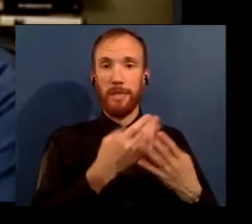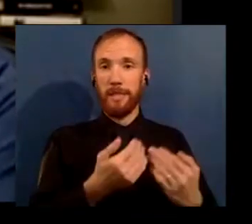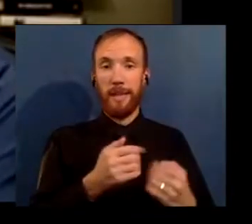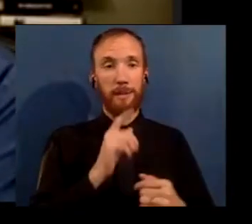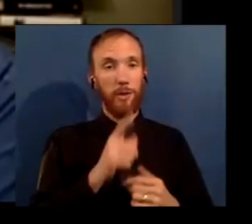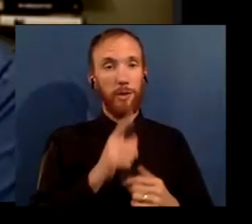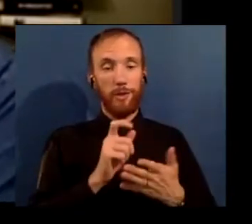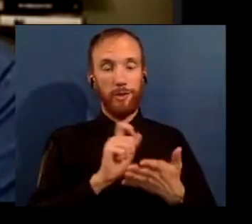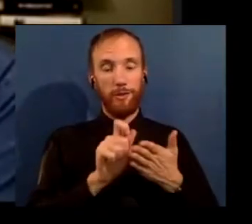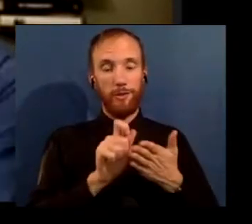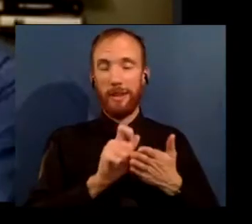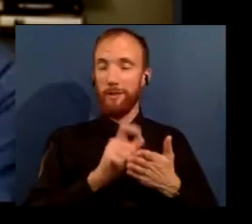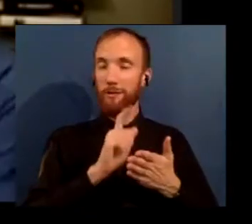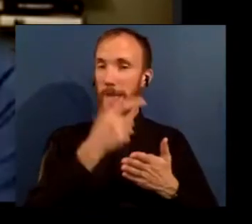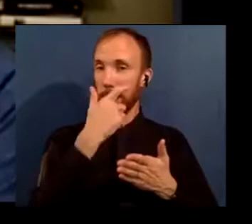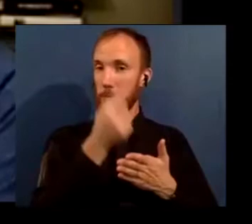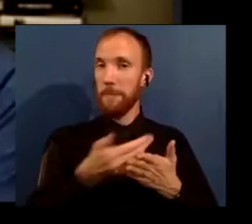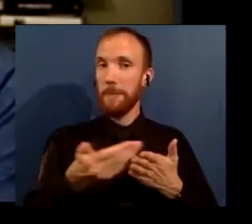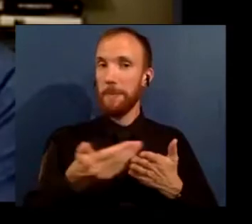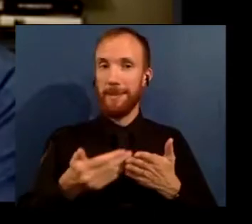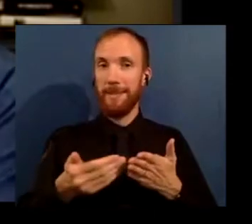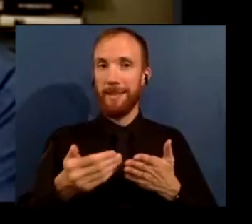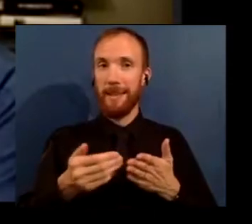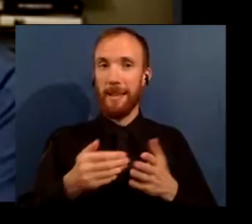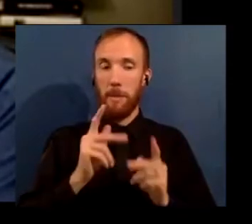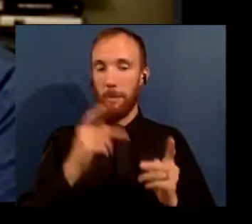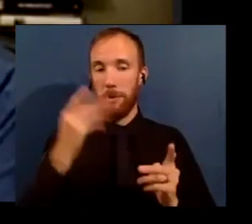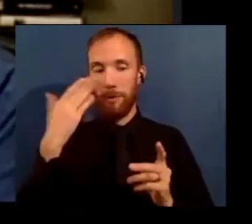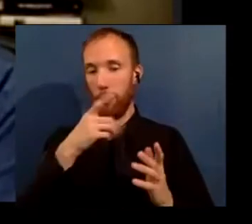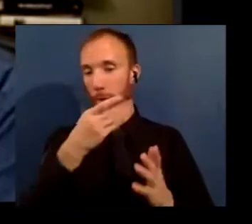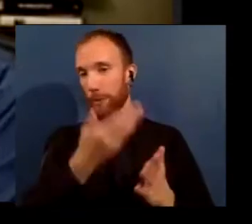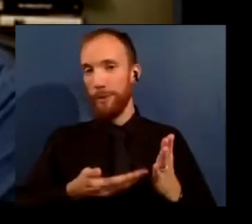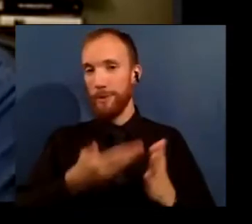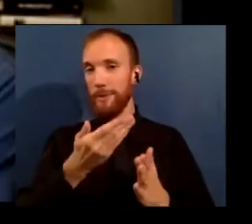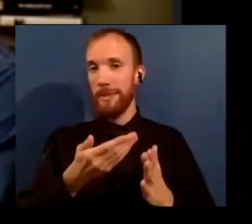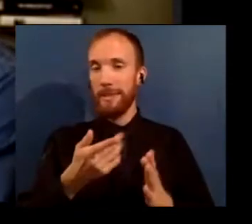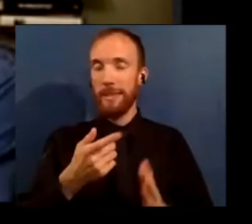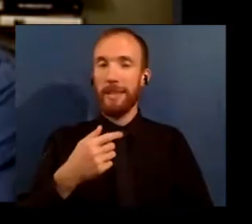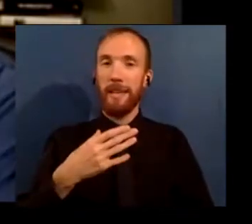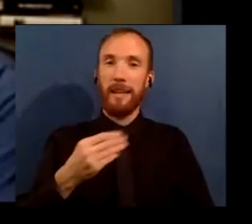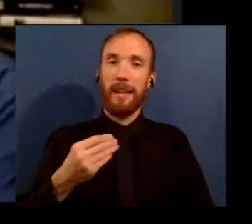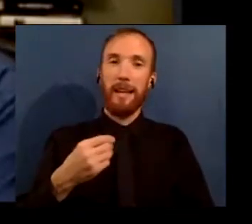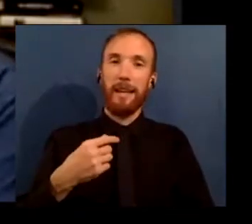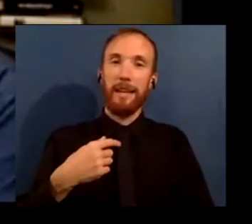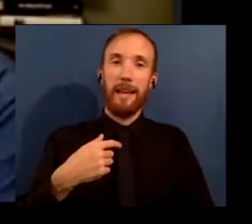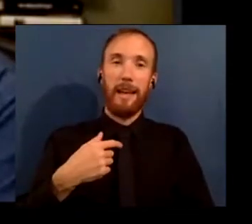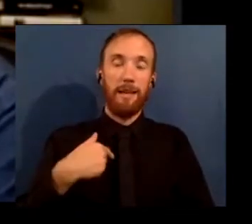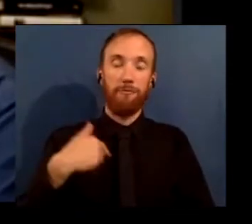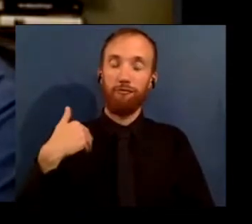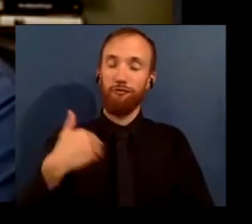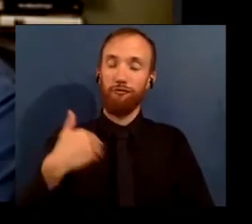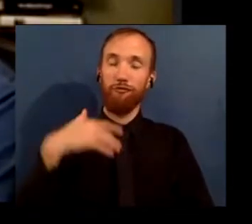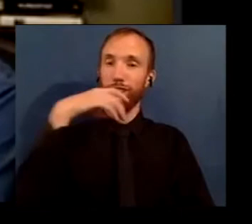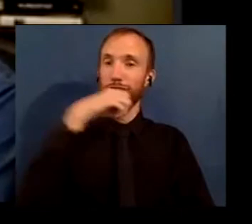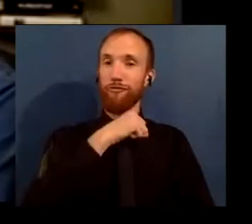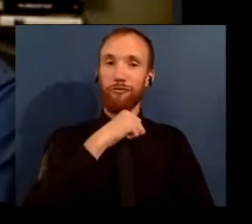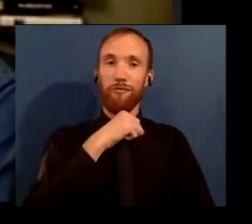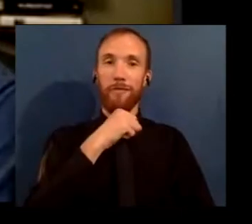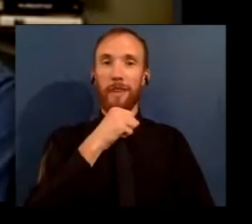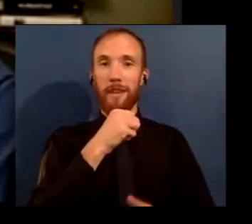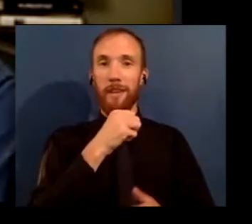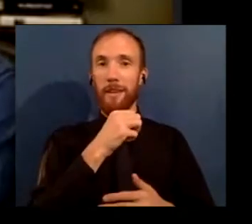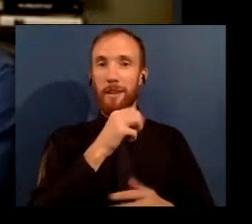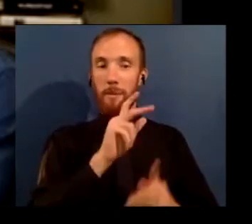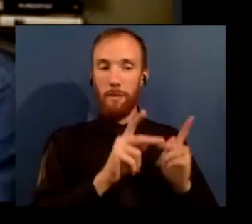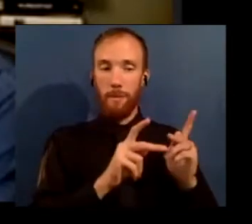notebooks, and nobody knows they're there. And I will hazard that there are people who've written brilliant things in prison. And